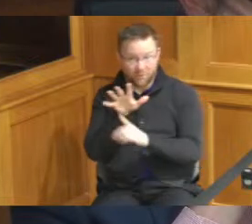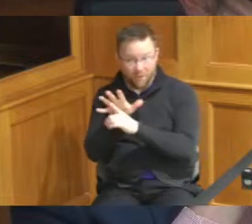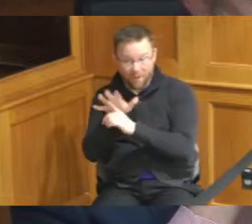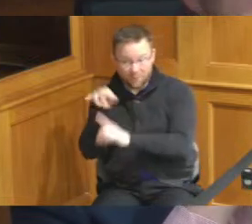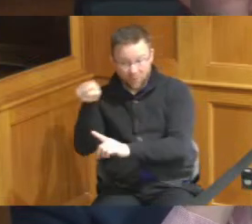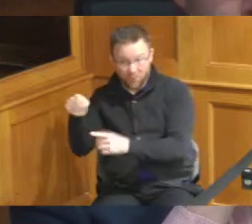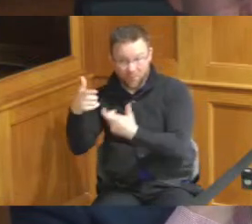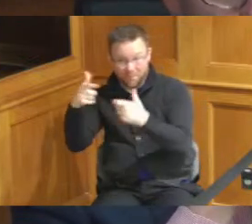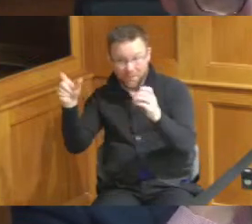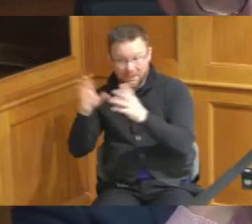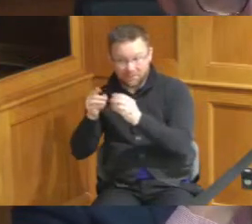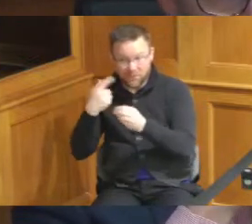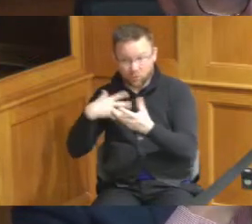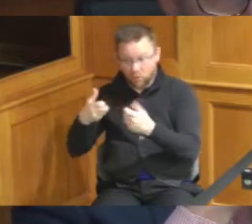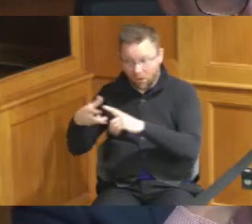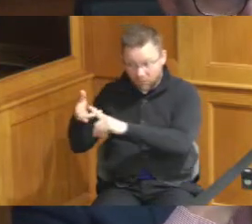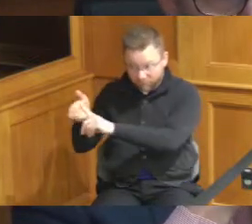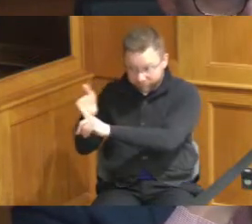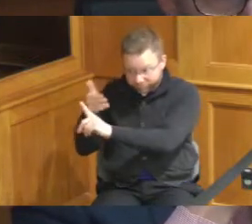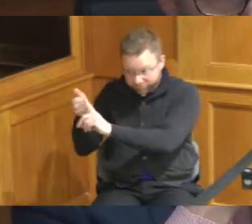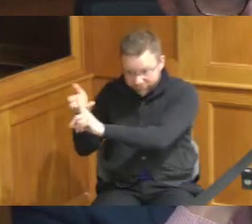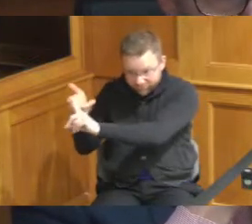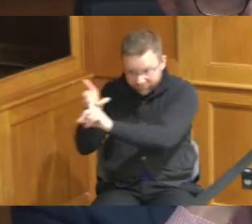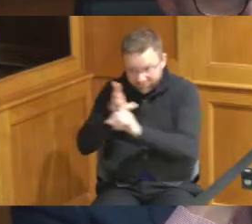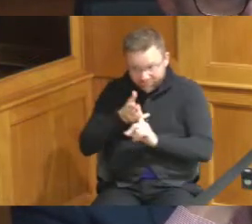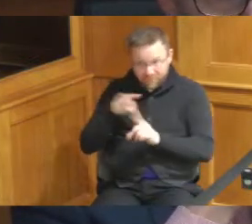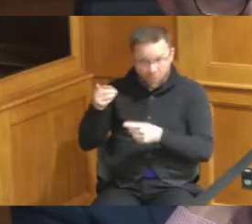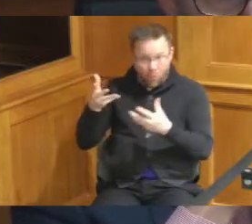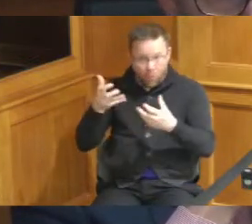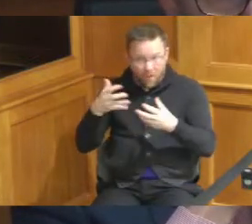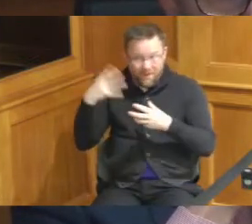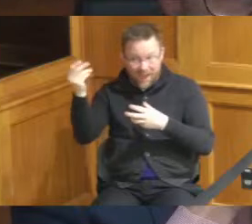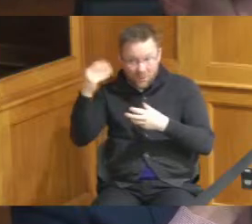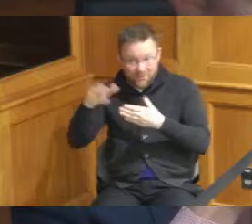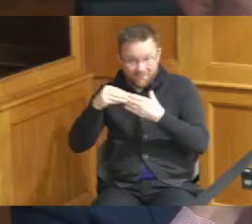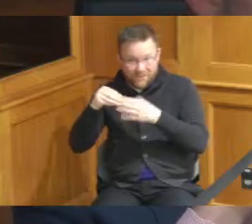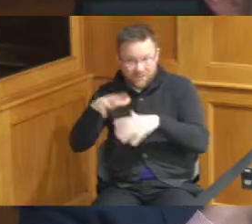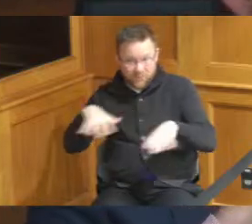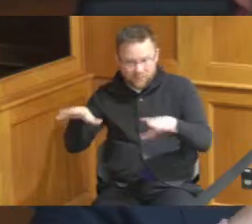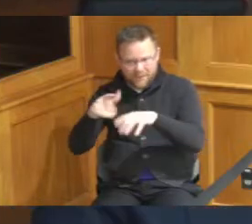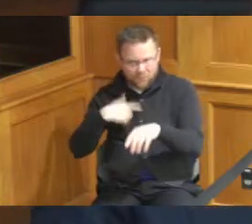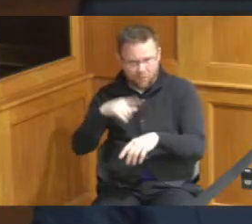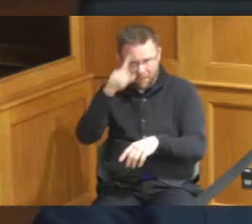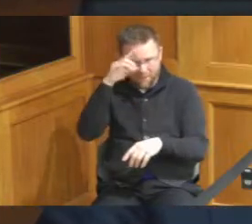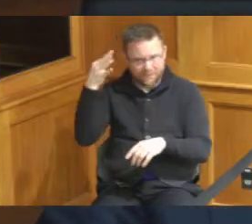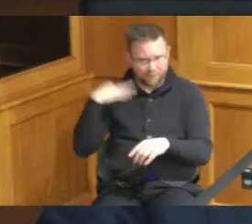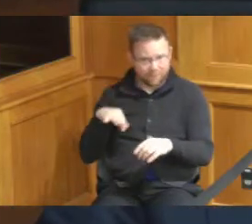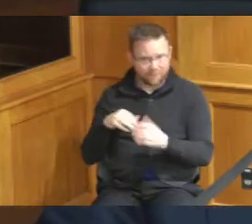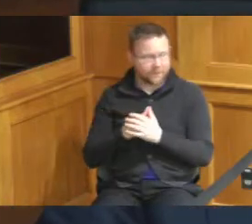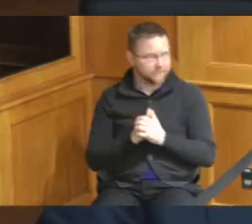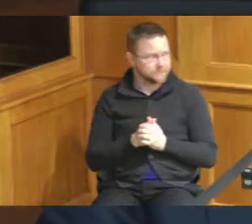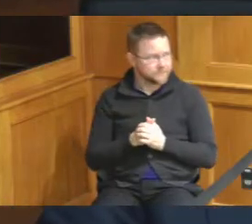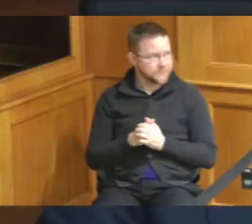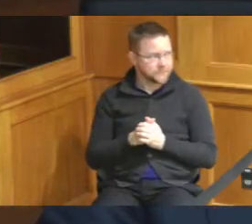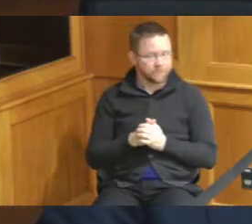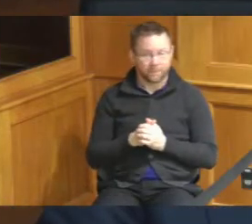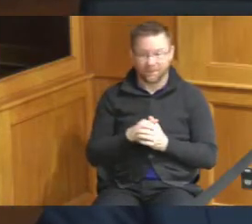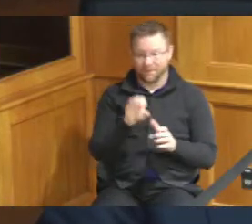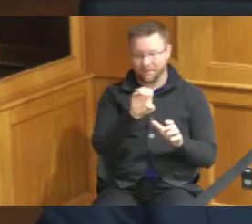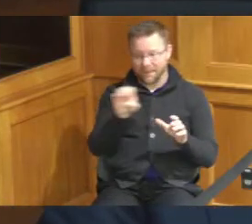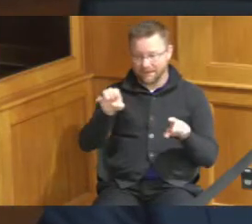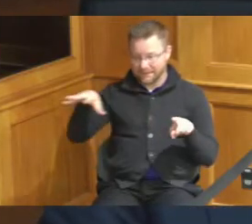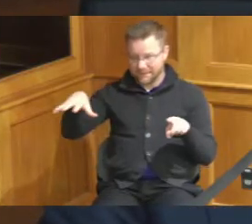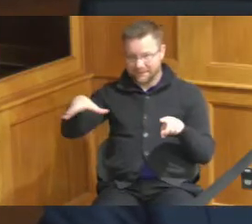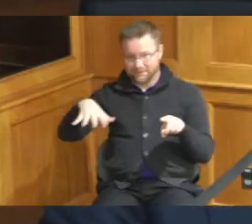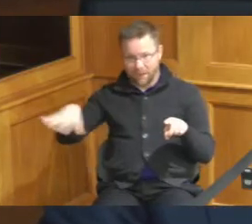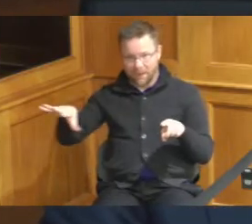we are luring or trying to lure into the city of Cincinnati. And so I think there's a huge benefit to having some space off to the east where